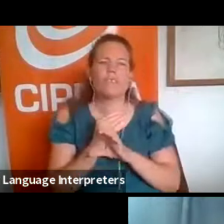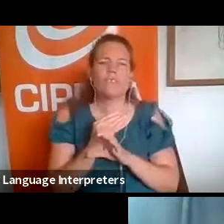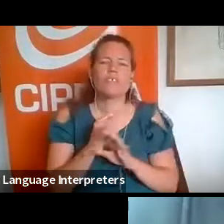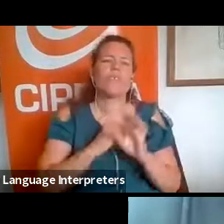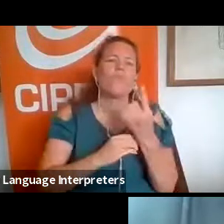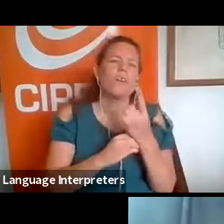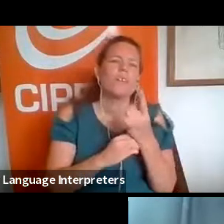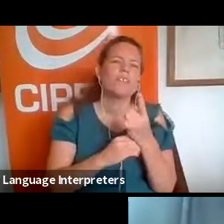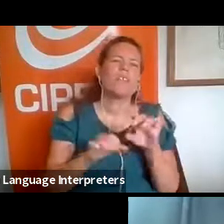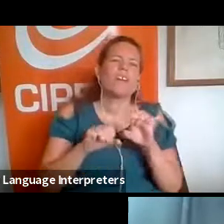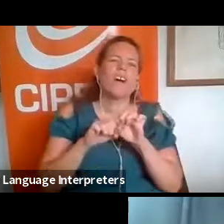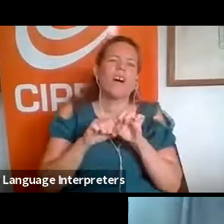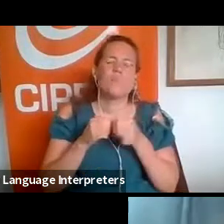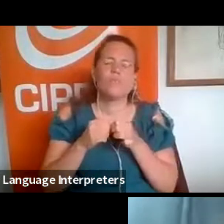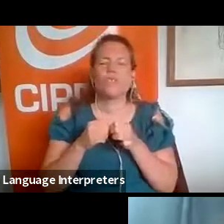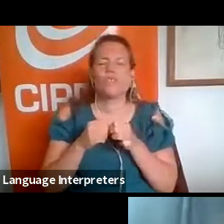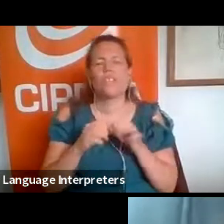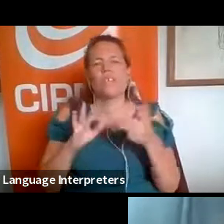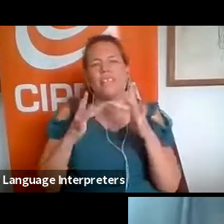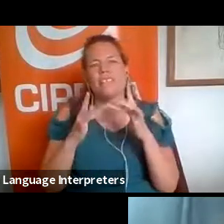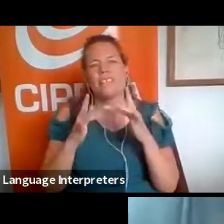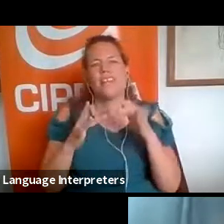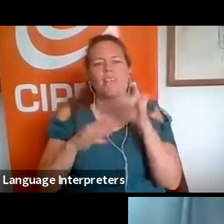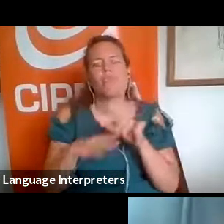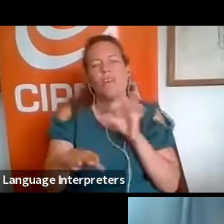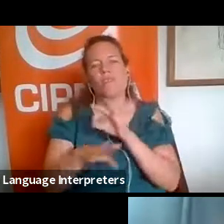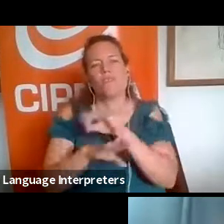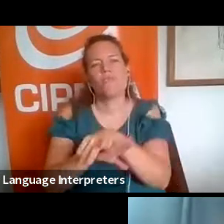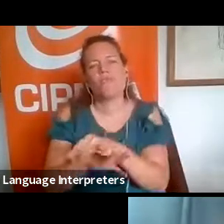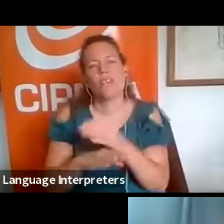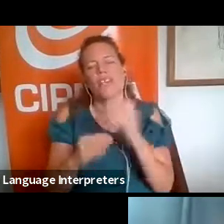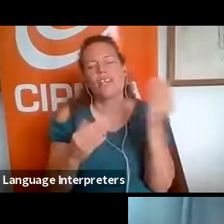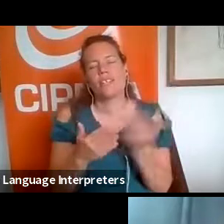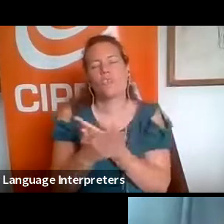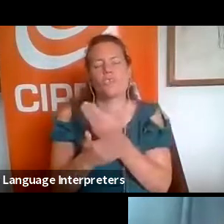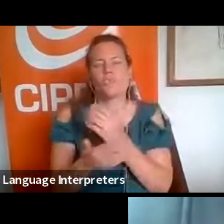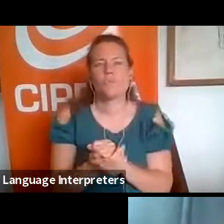internet to to spread fake news. I mean, fake news is